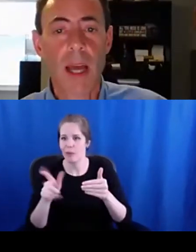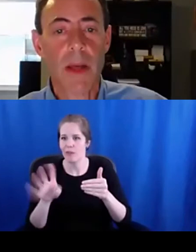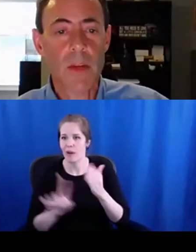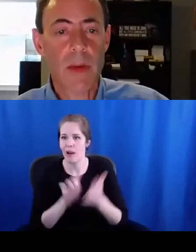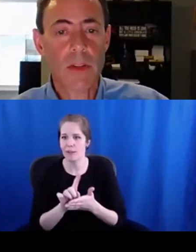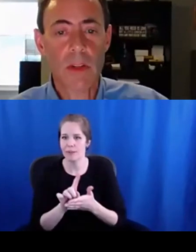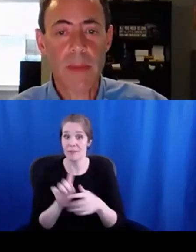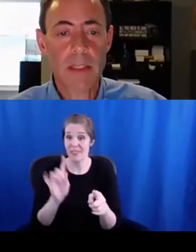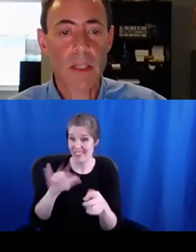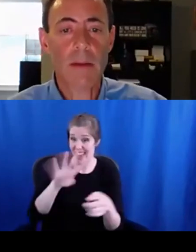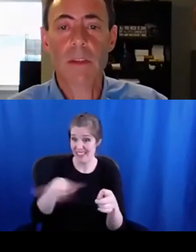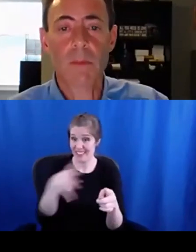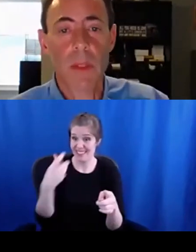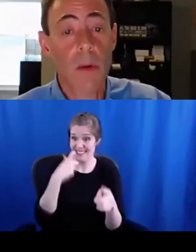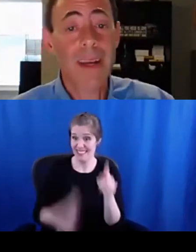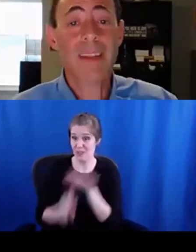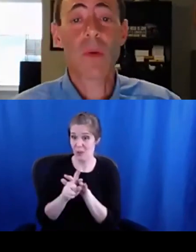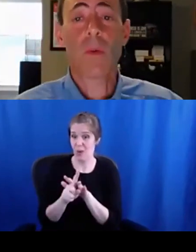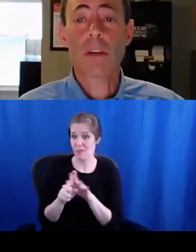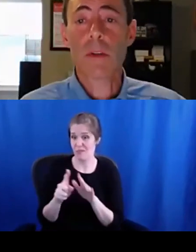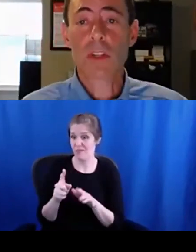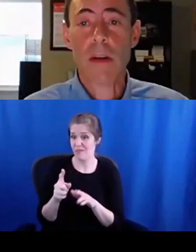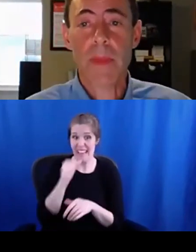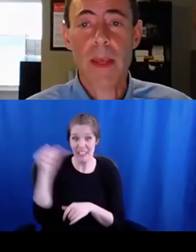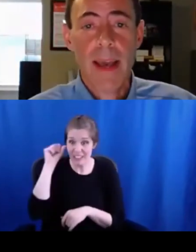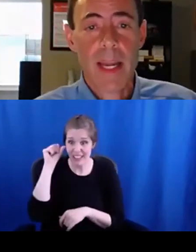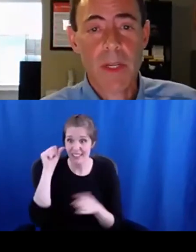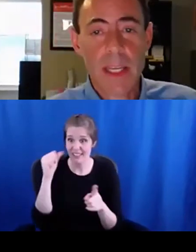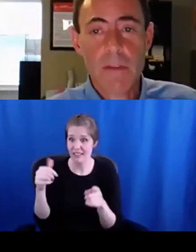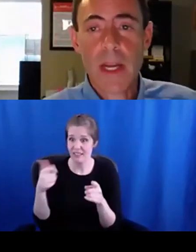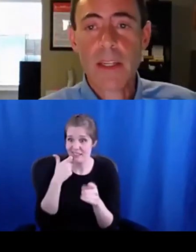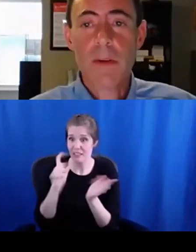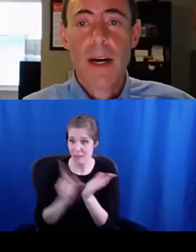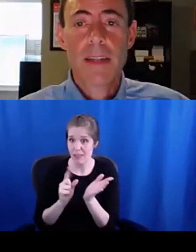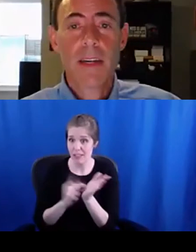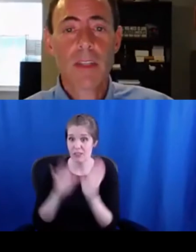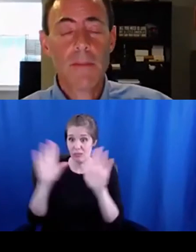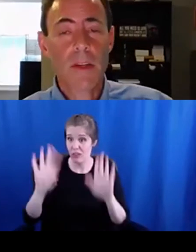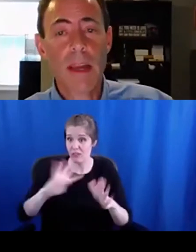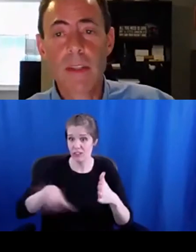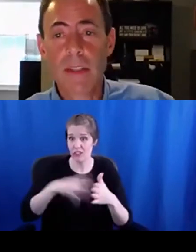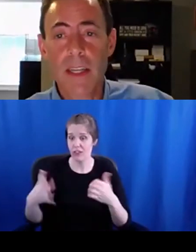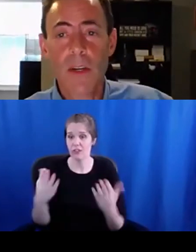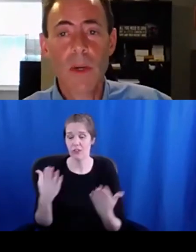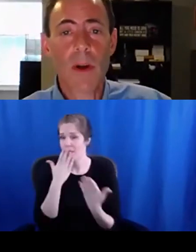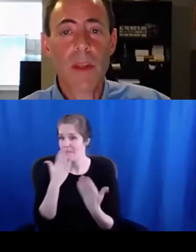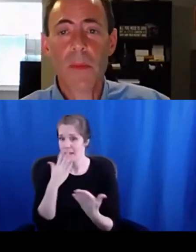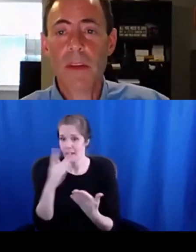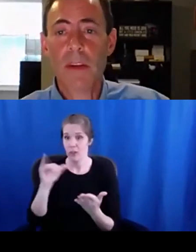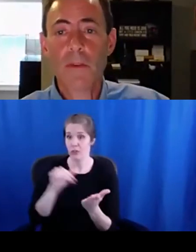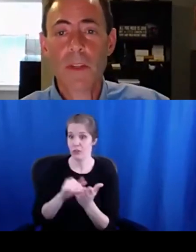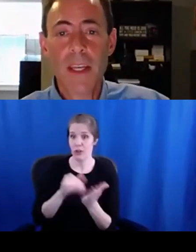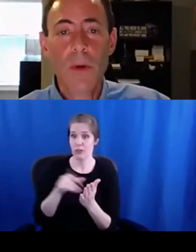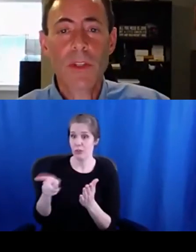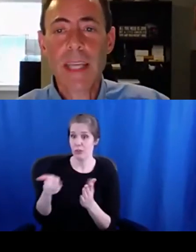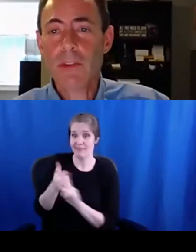online by the New England Journal of Medicine. The reference is below. It's a wonderful chart. And I'm going to give credit to Dr. Stefan Gravenstein, who we work with at Brown